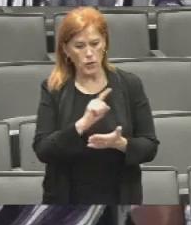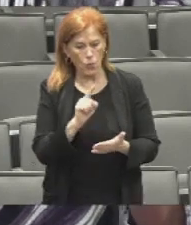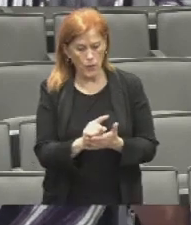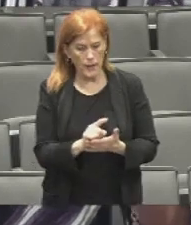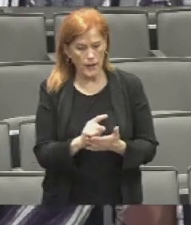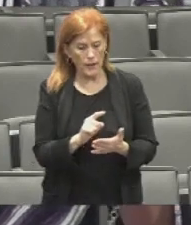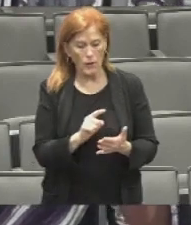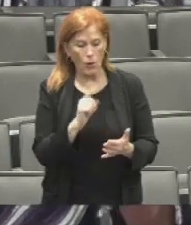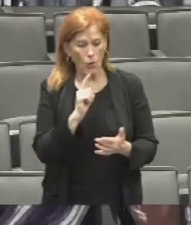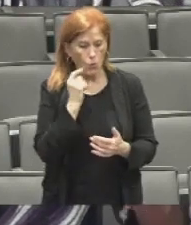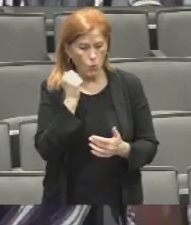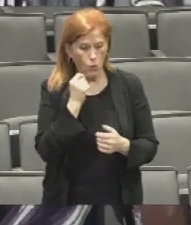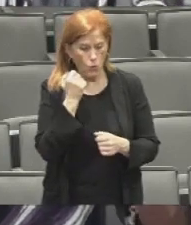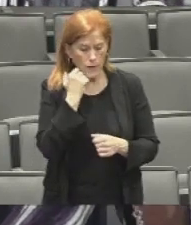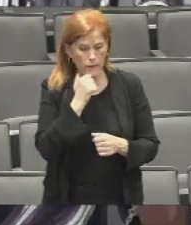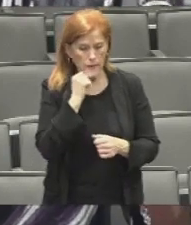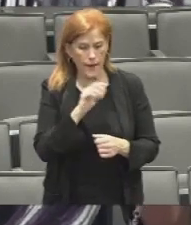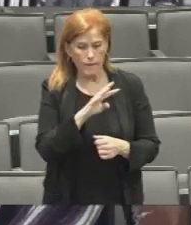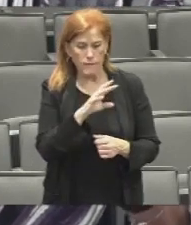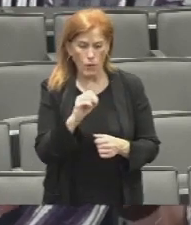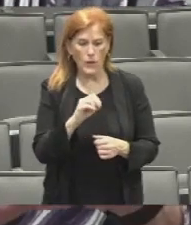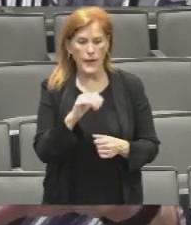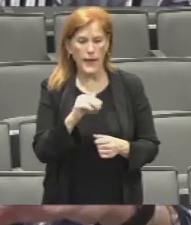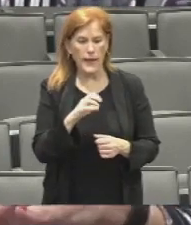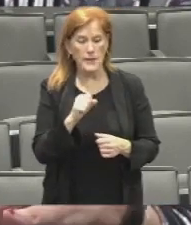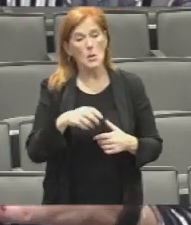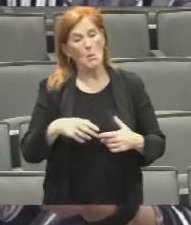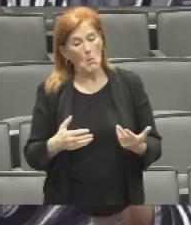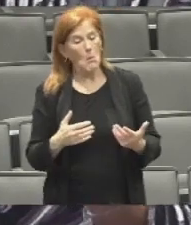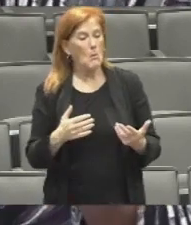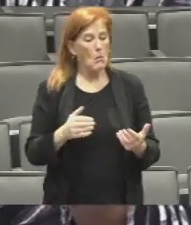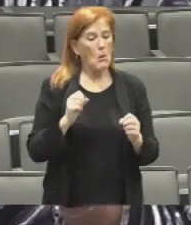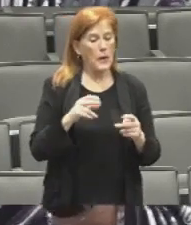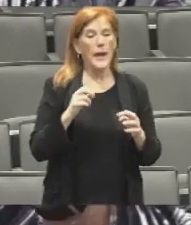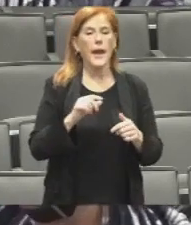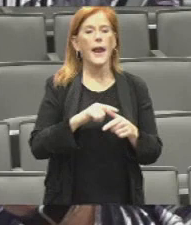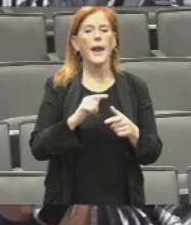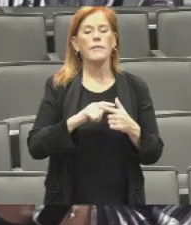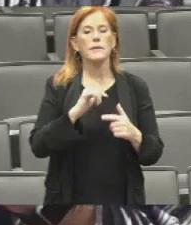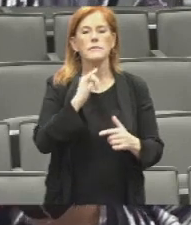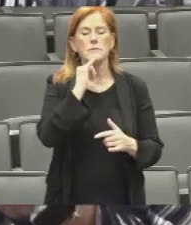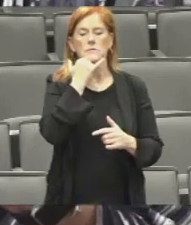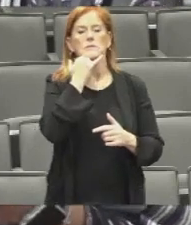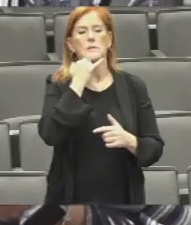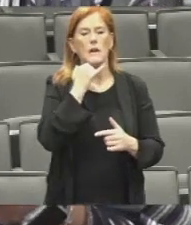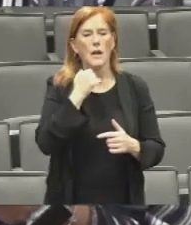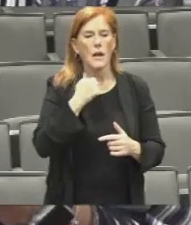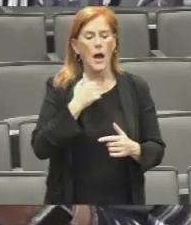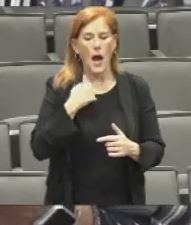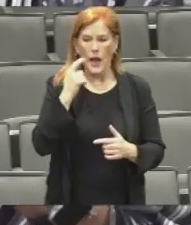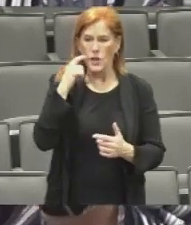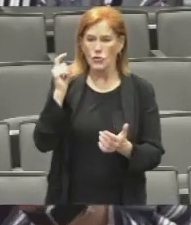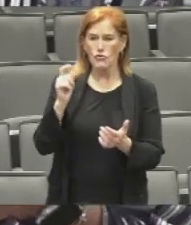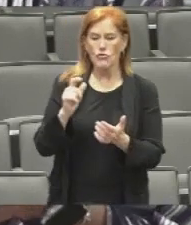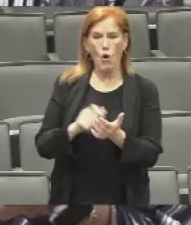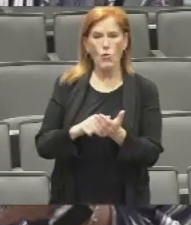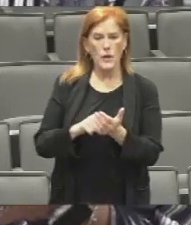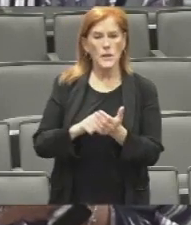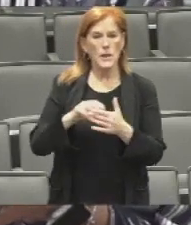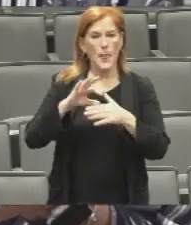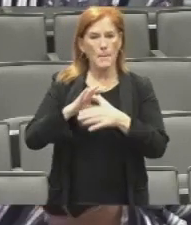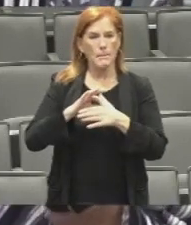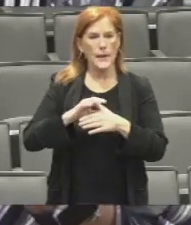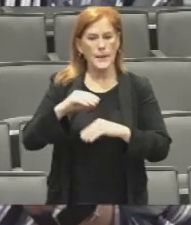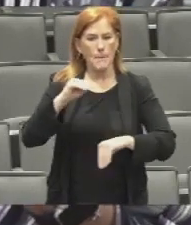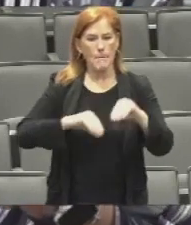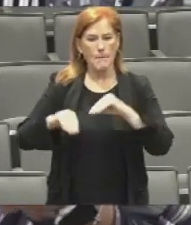day. That was very reasonable. And then suddenly, I thought the packing industries around